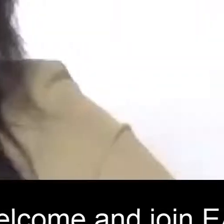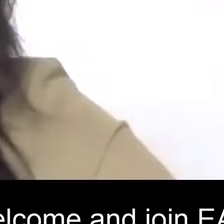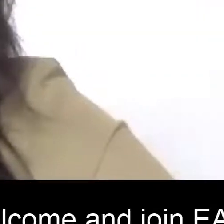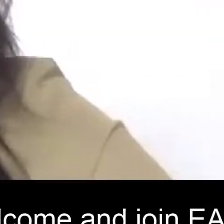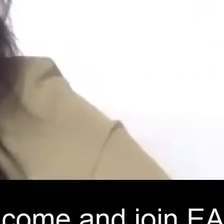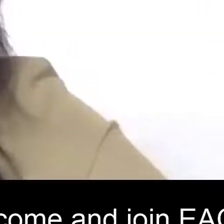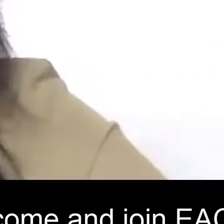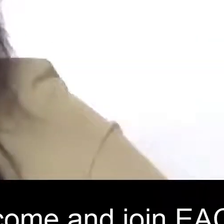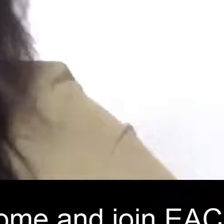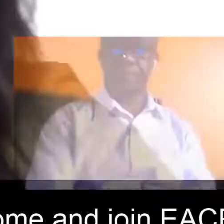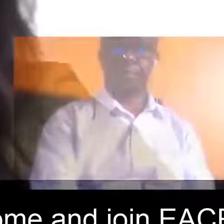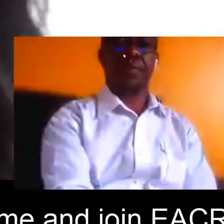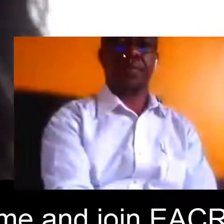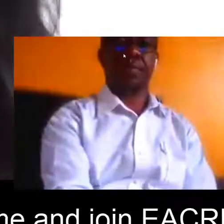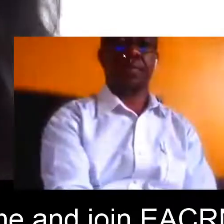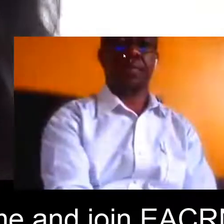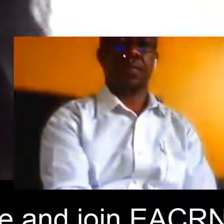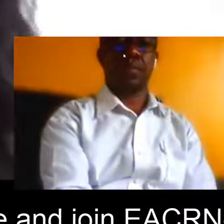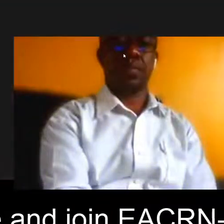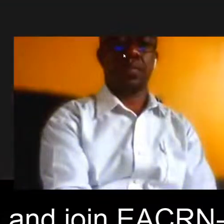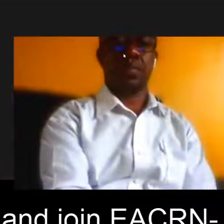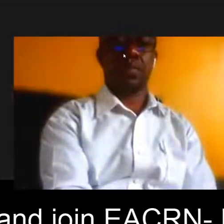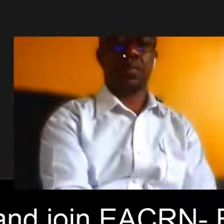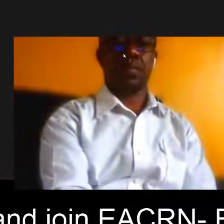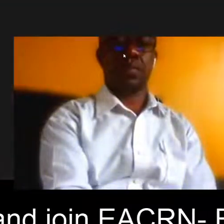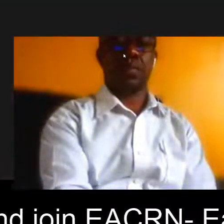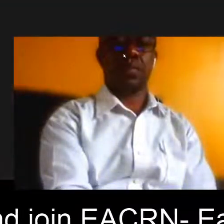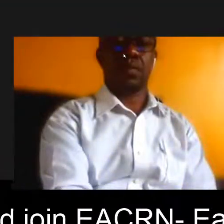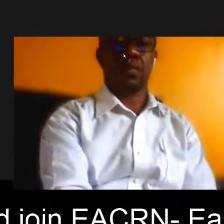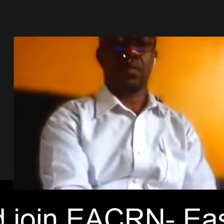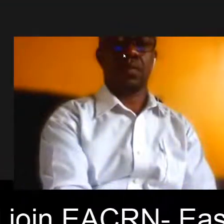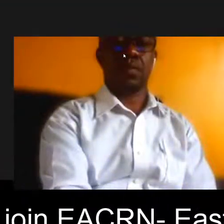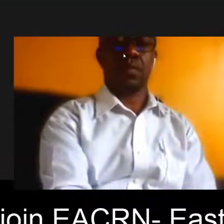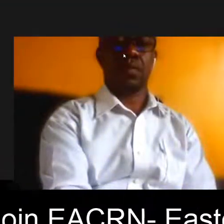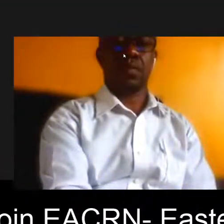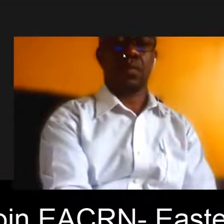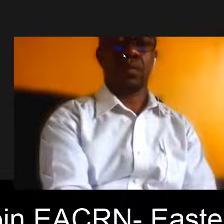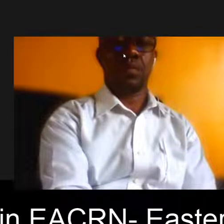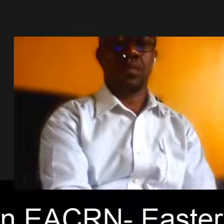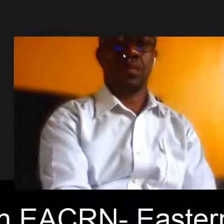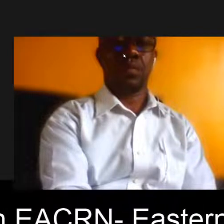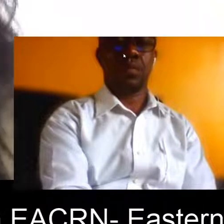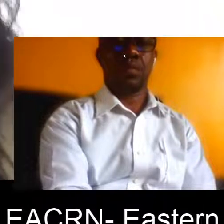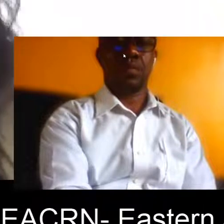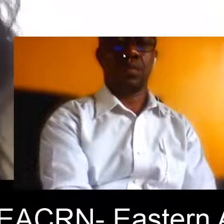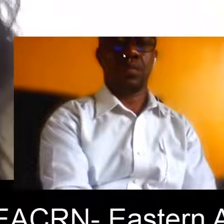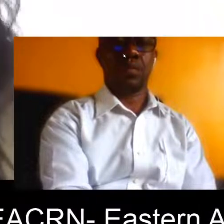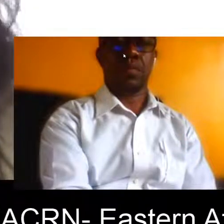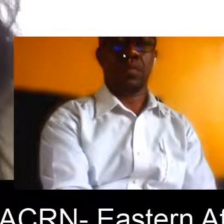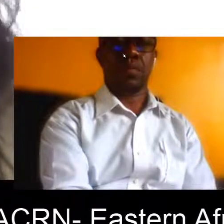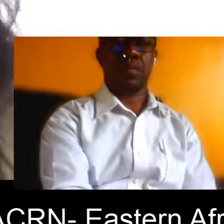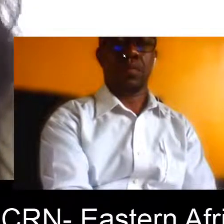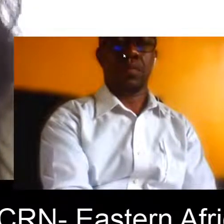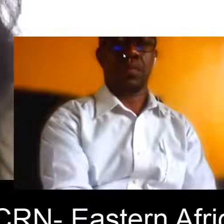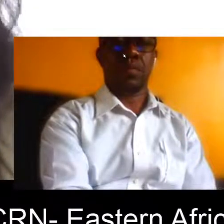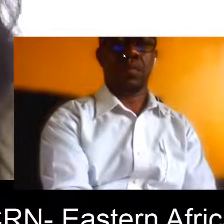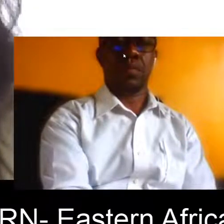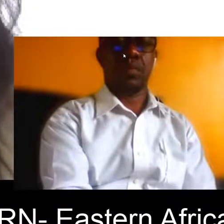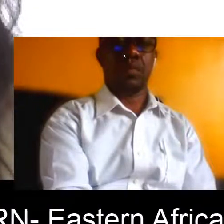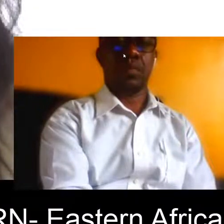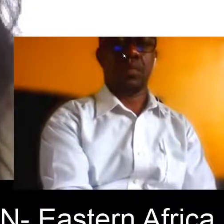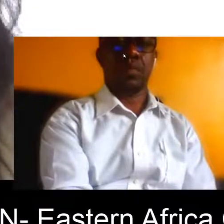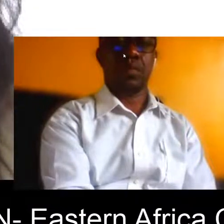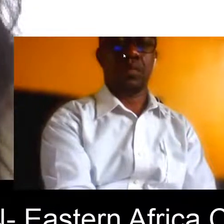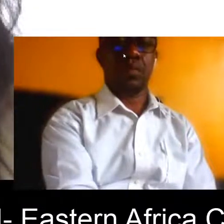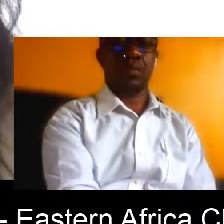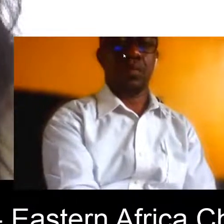Okay, he's not here yet. Yes. All right. Felicitas is here already, though?